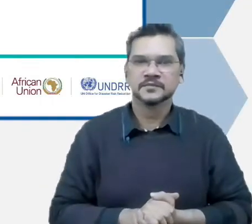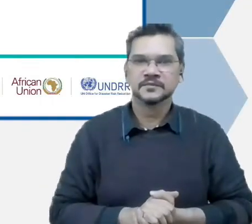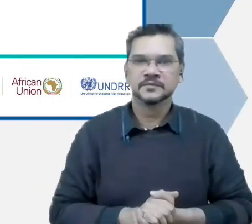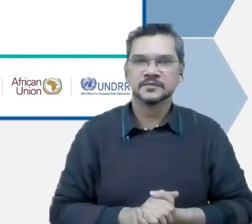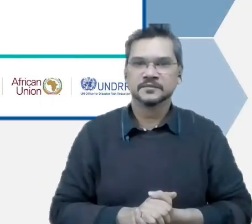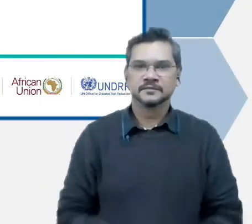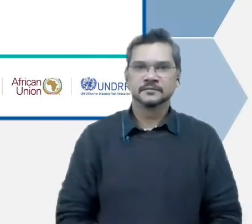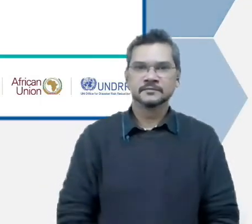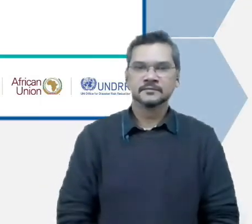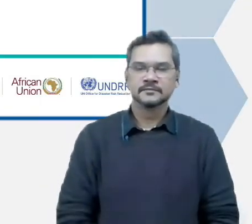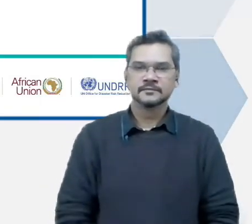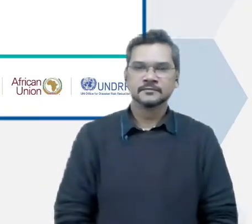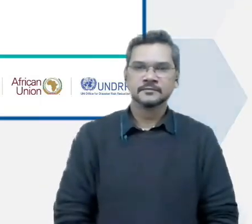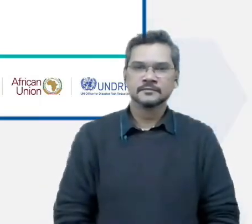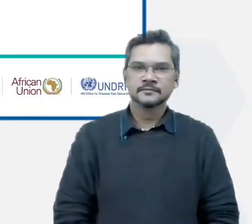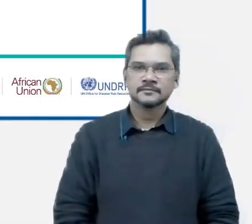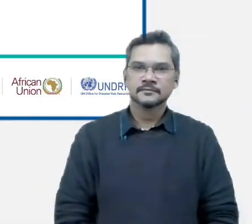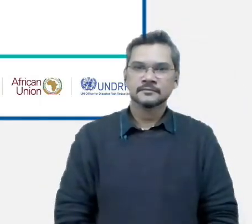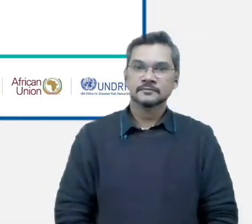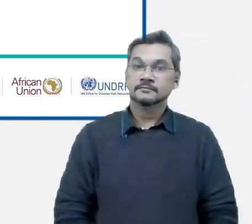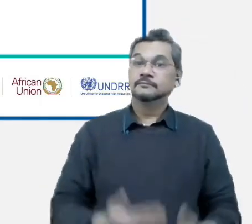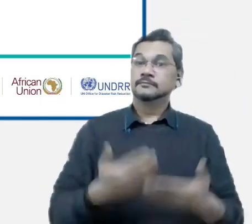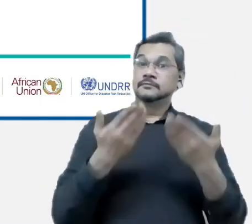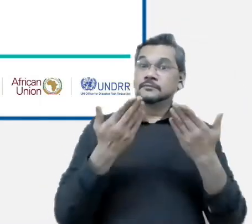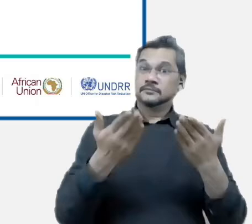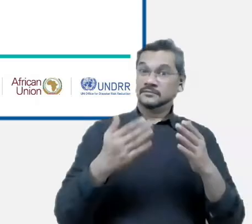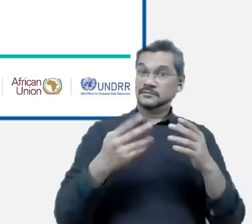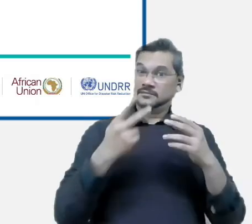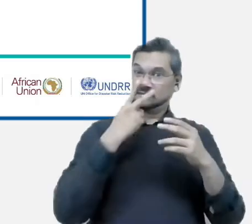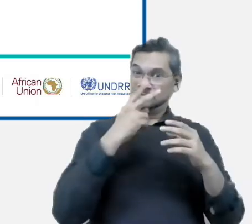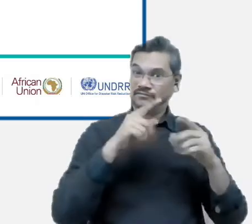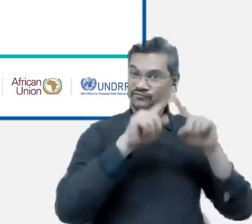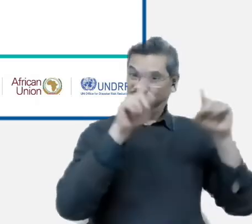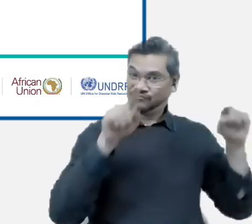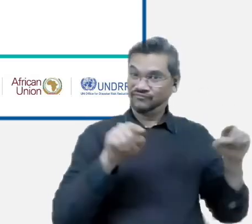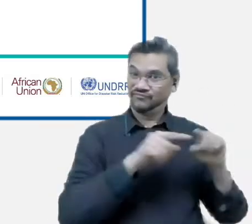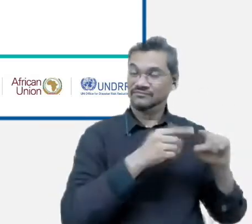This is, for example, the products which we just,